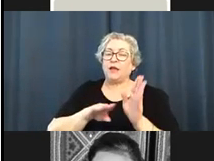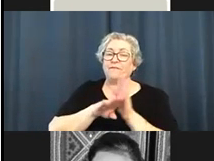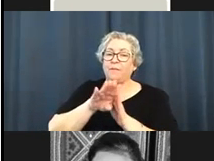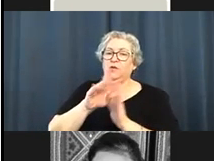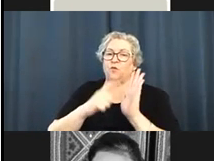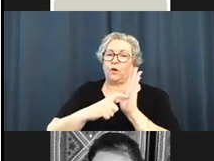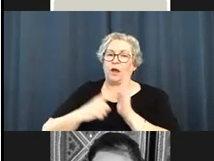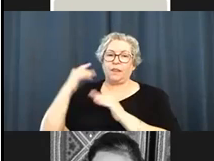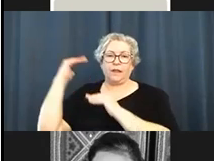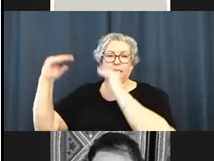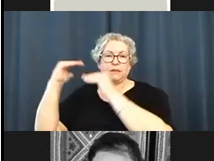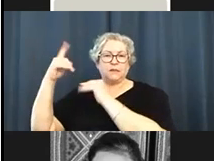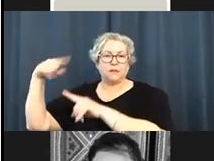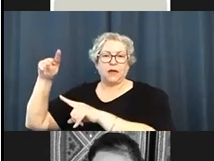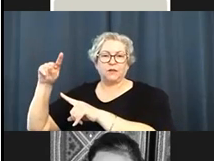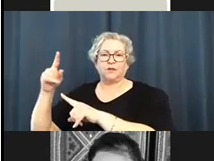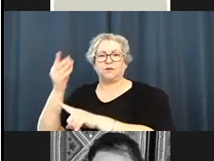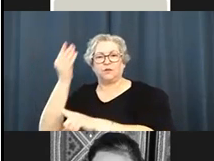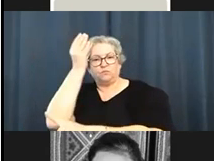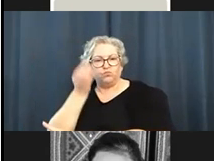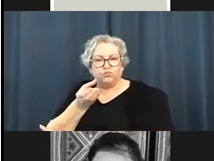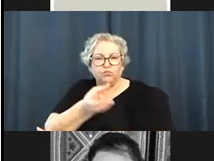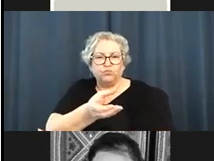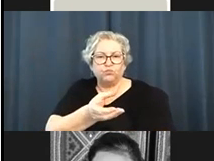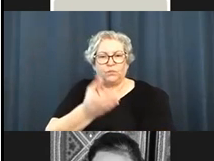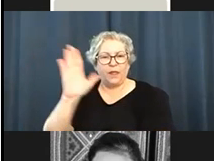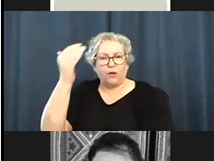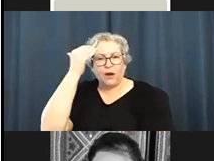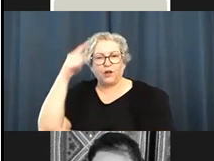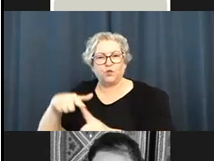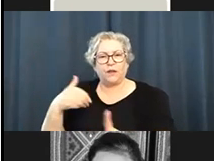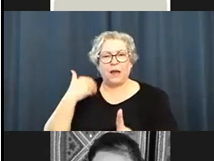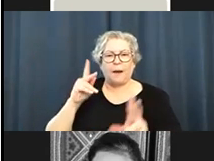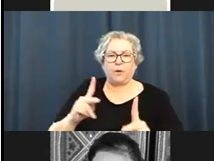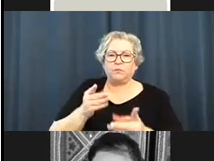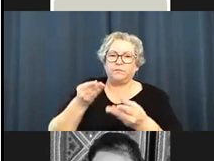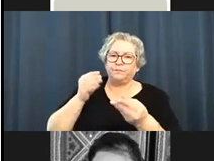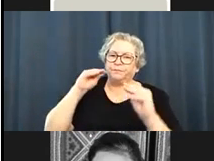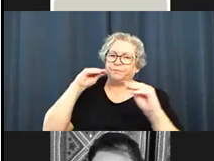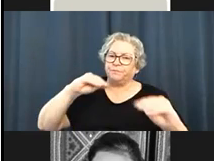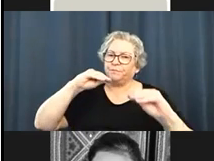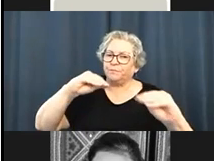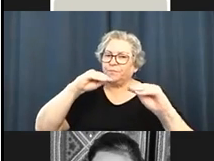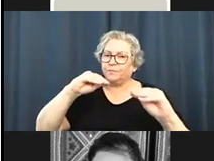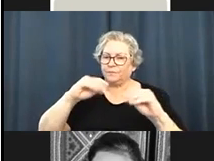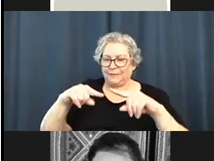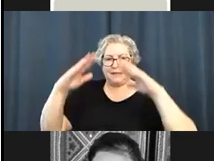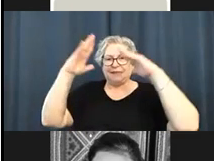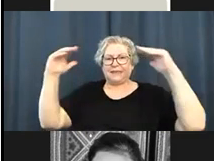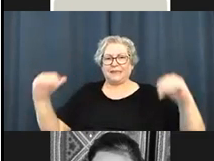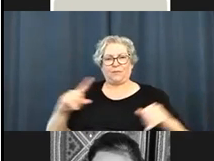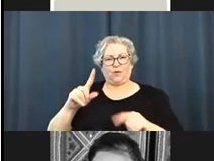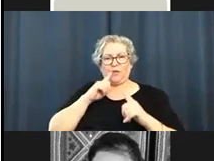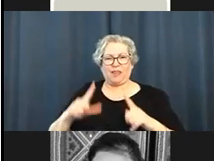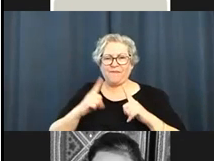the adults in the room to give the knowledge to the young person, right? Teaching them about the system with which they live in and which you